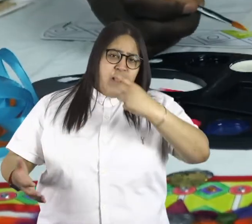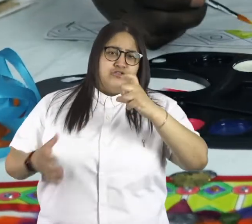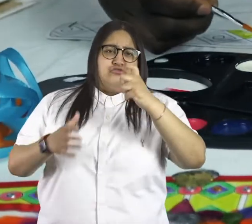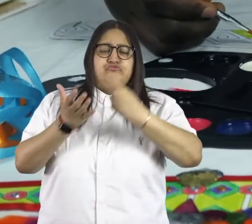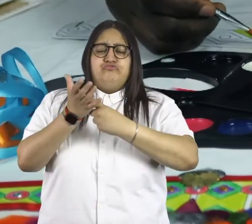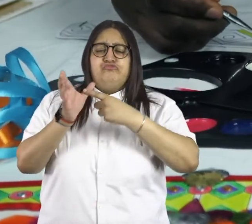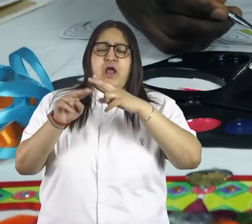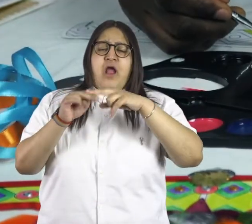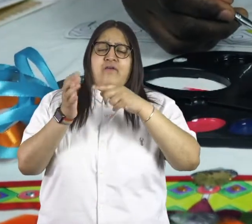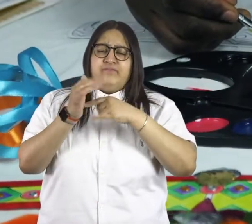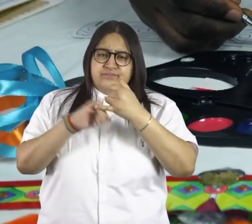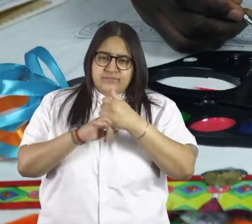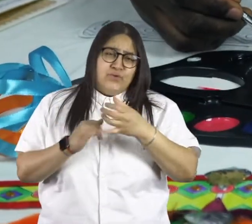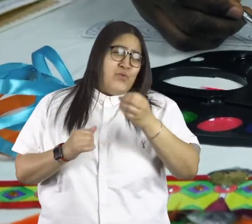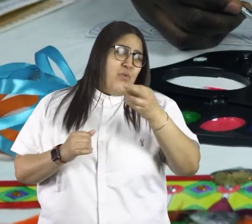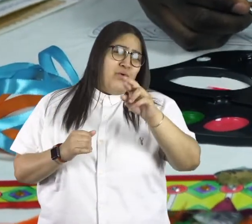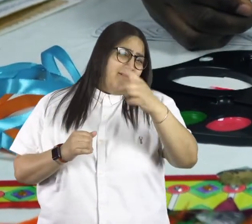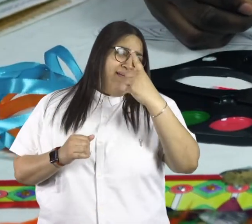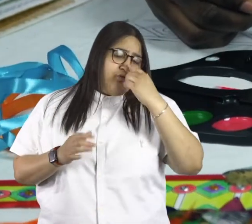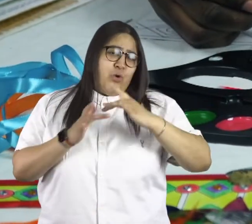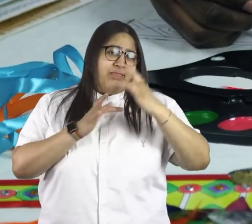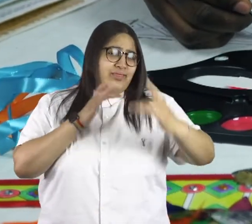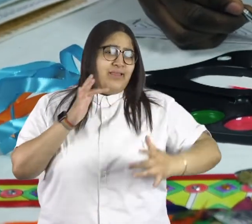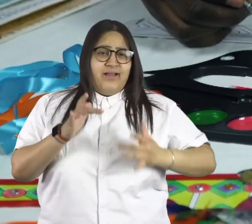Or you can go online as well.